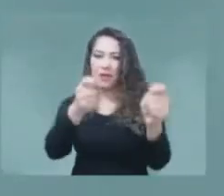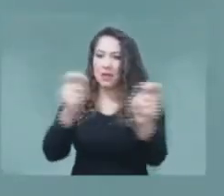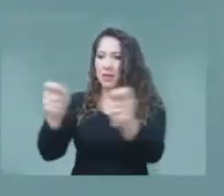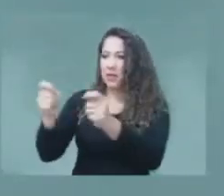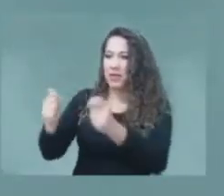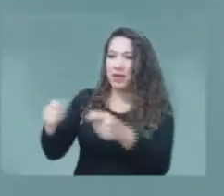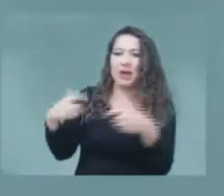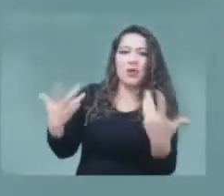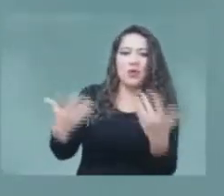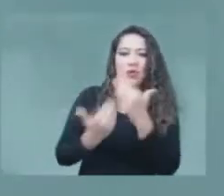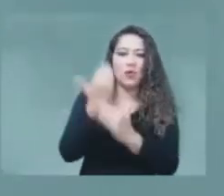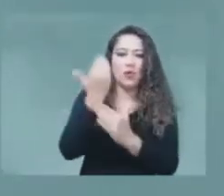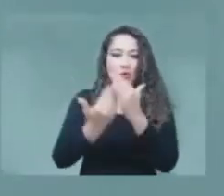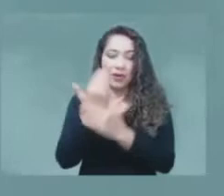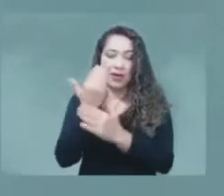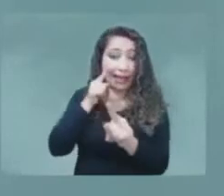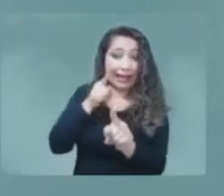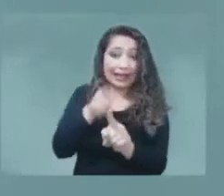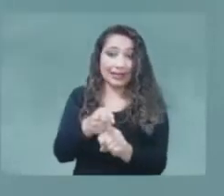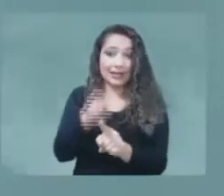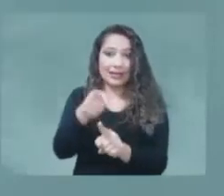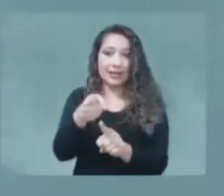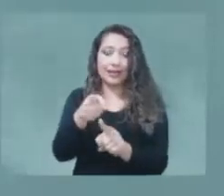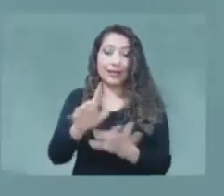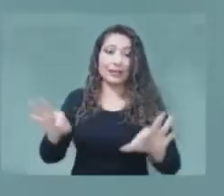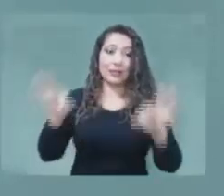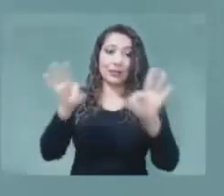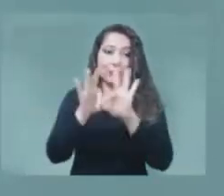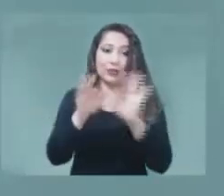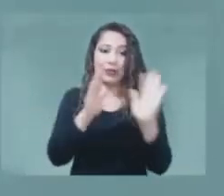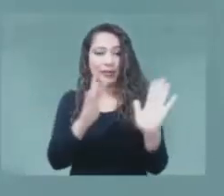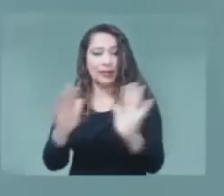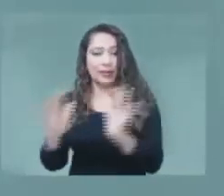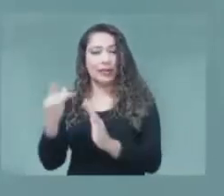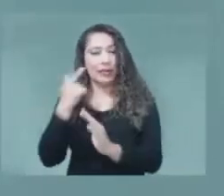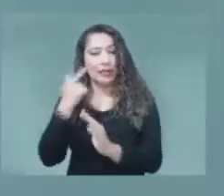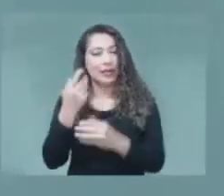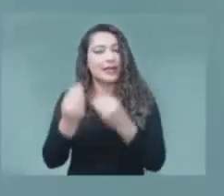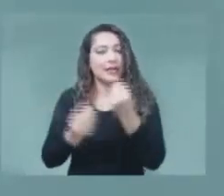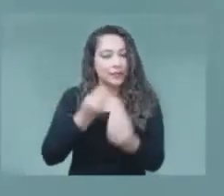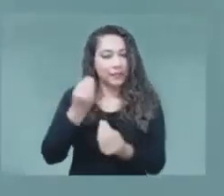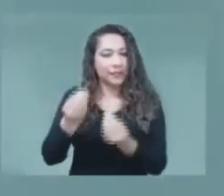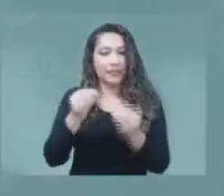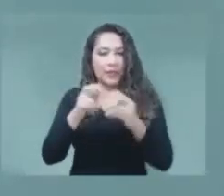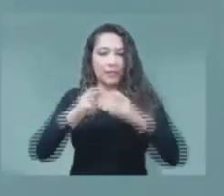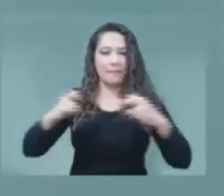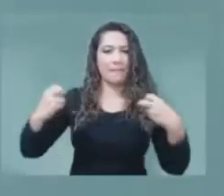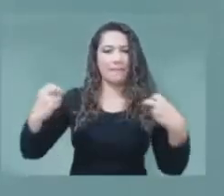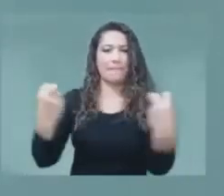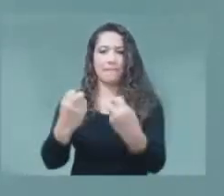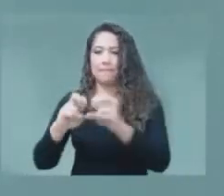for assignation. Over this particular topic, we will have